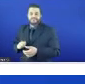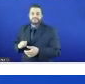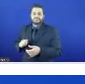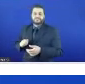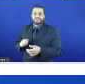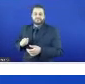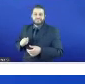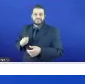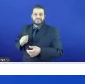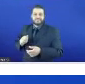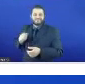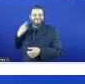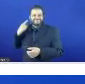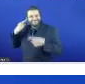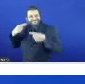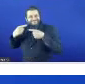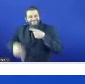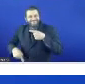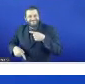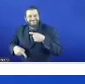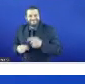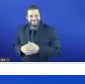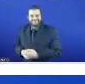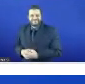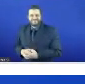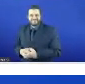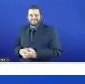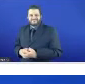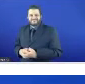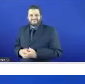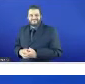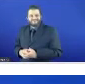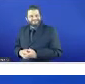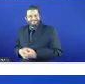president of the Indigenous Initiative for Peace in Nicaragua.